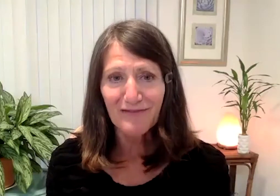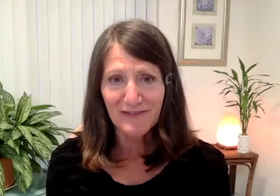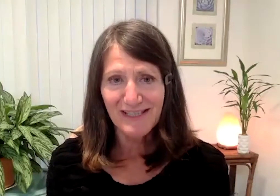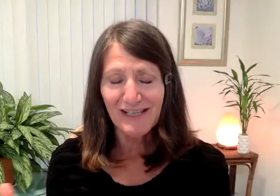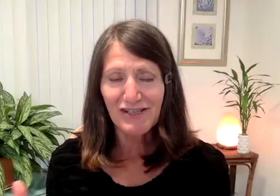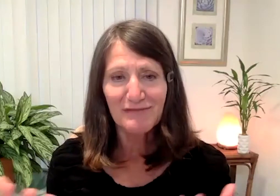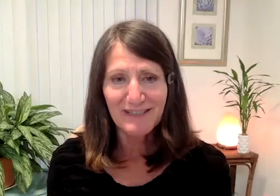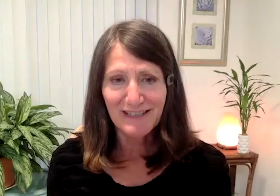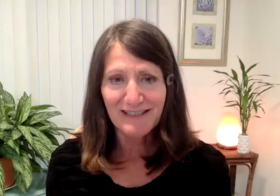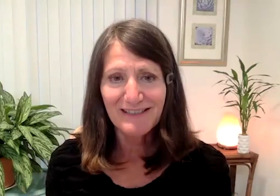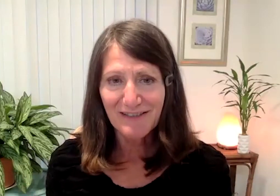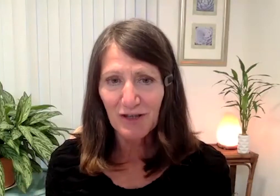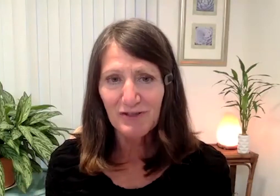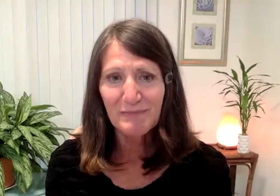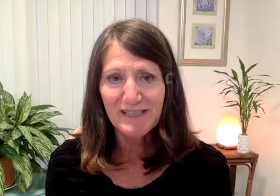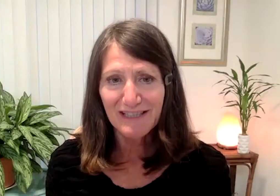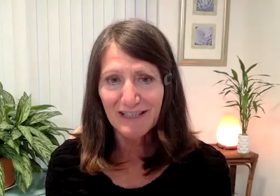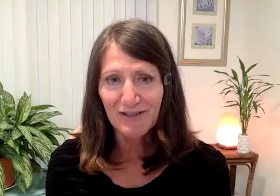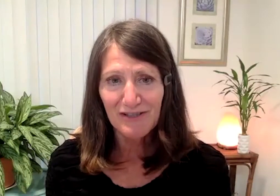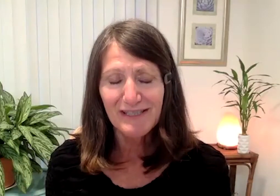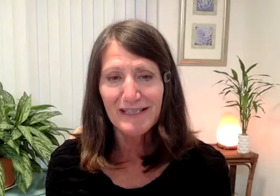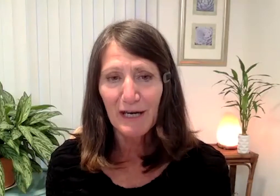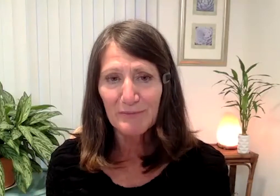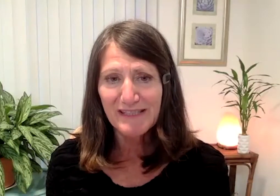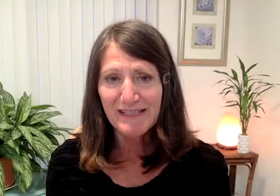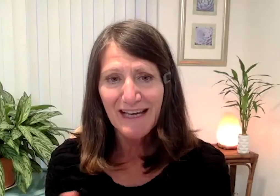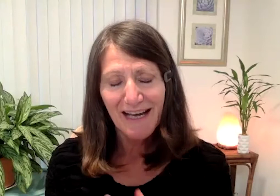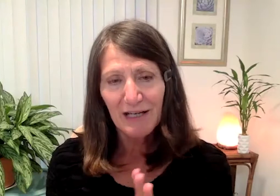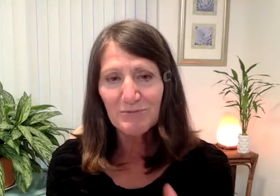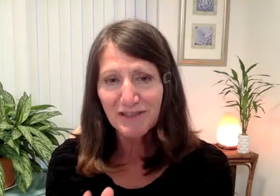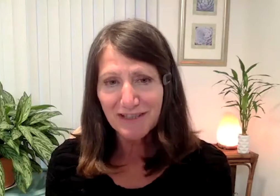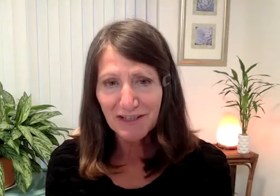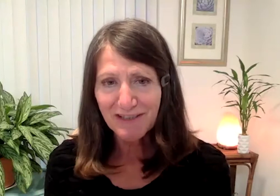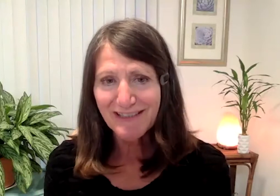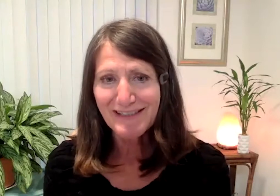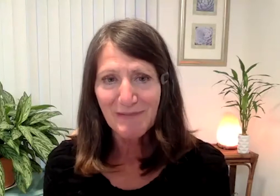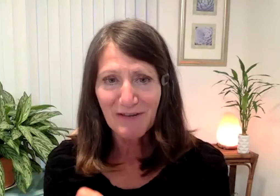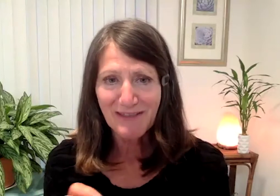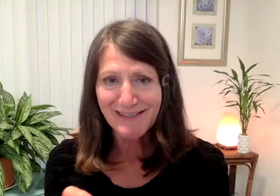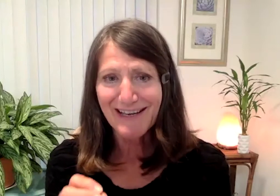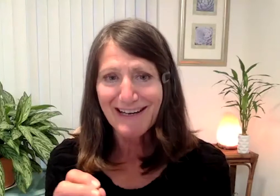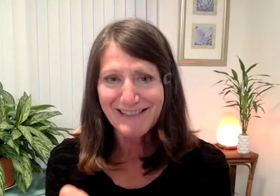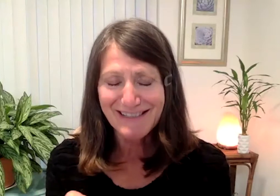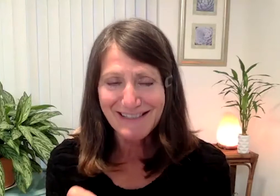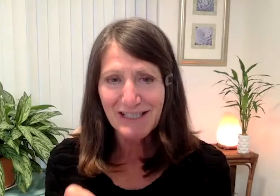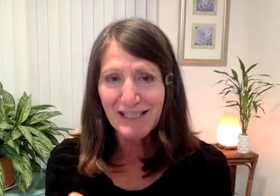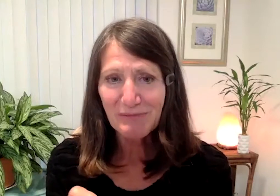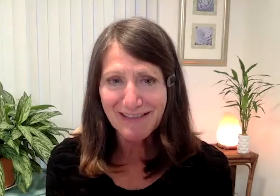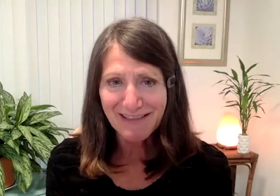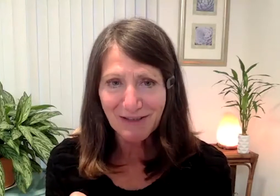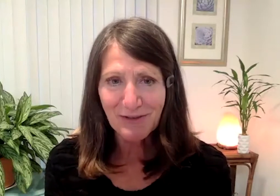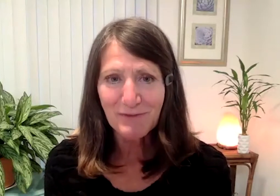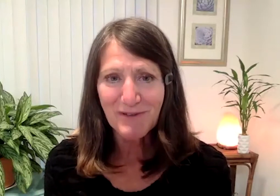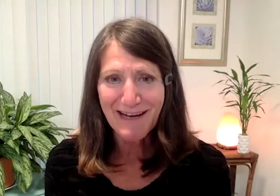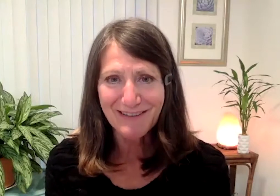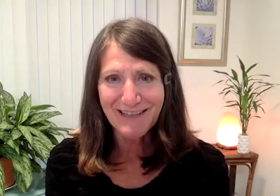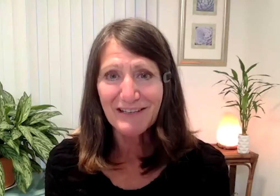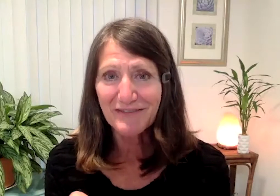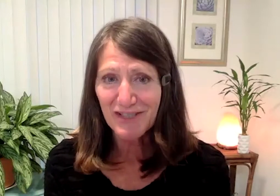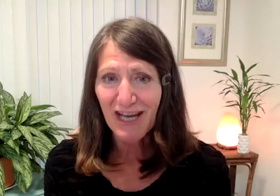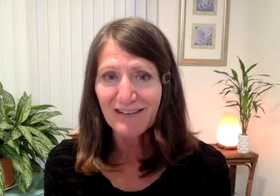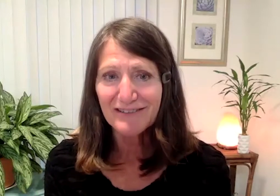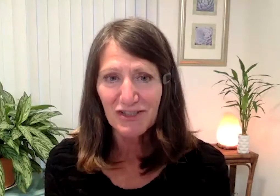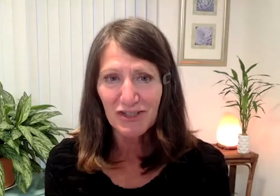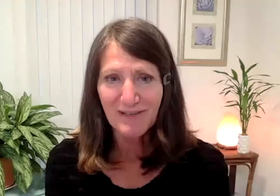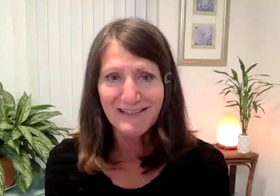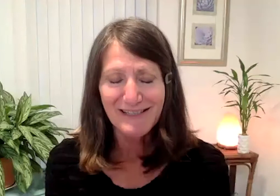big conversation, but those particular steps. And I'm really curious about this last tidbit that you threw out, kind